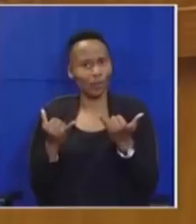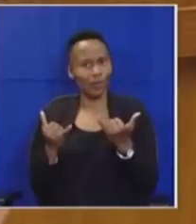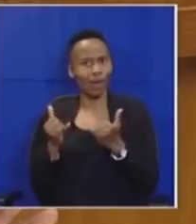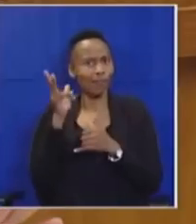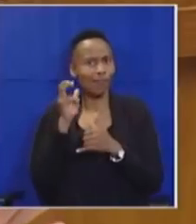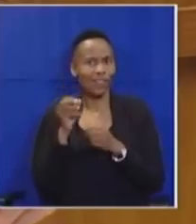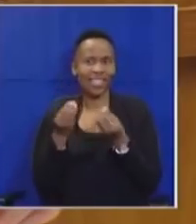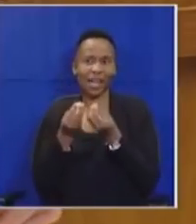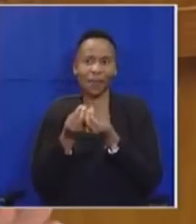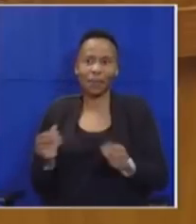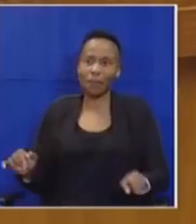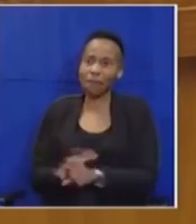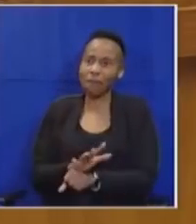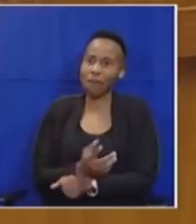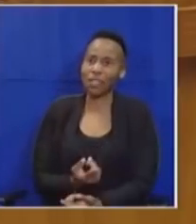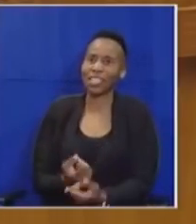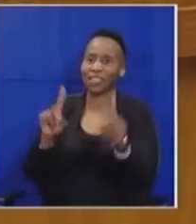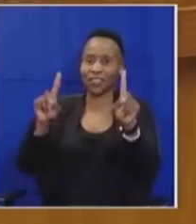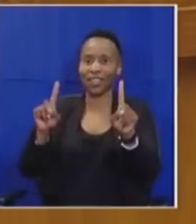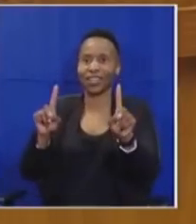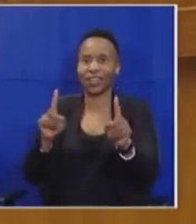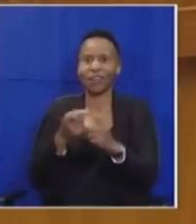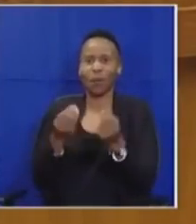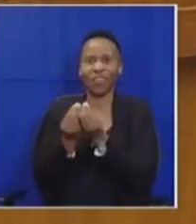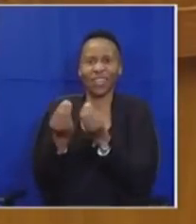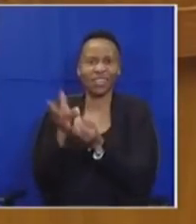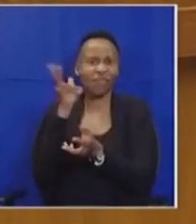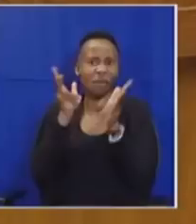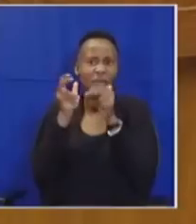something completely different from what I've heard in the past.